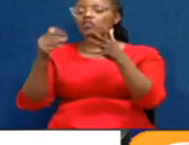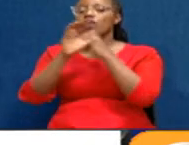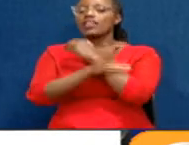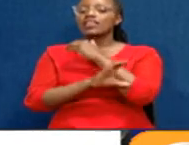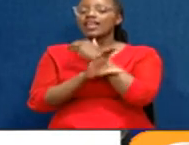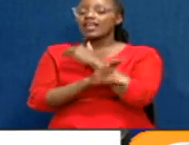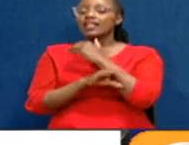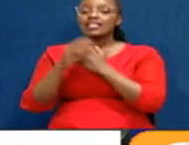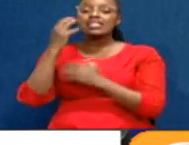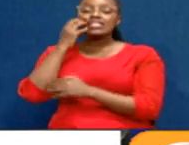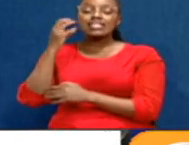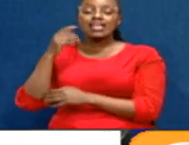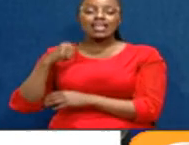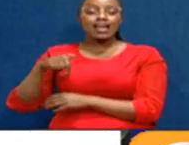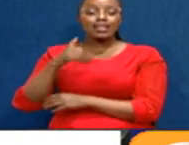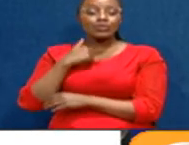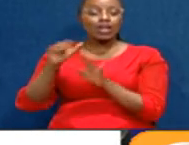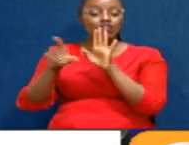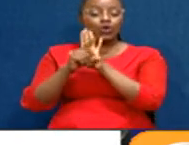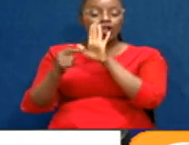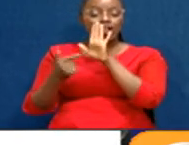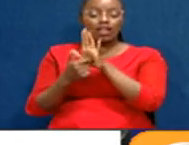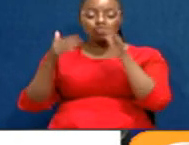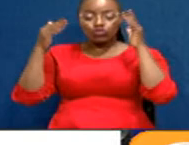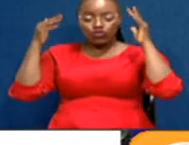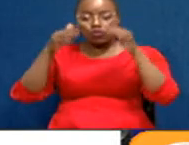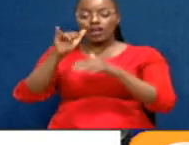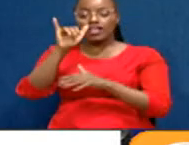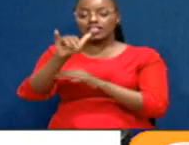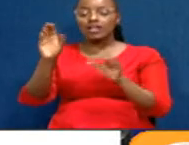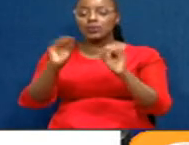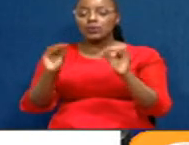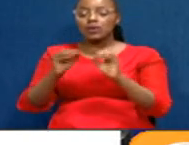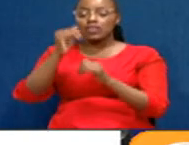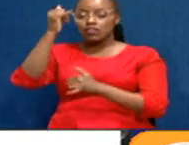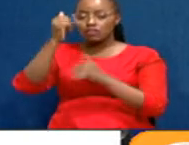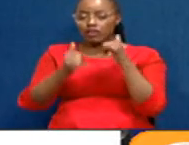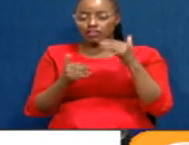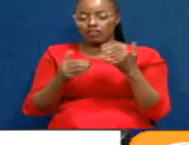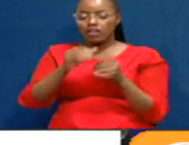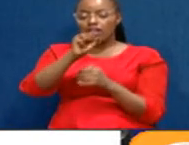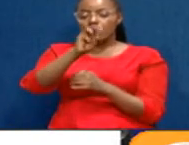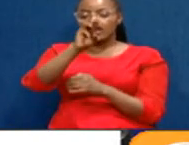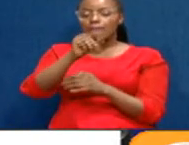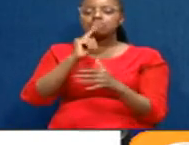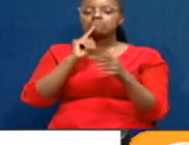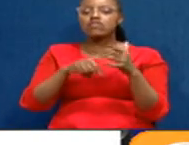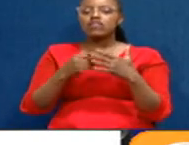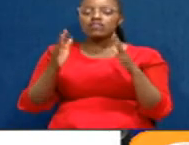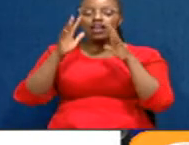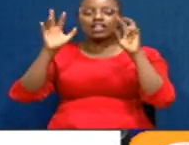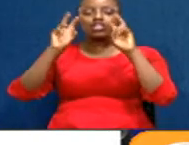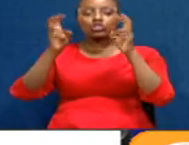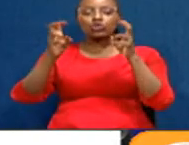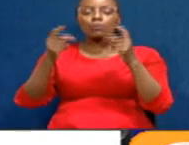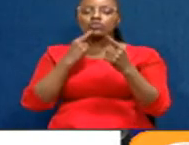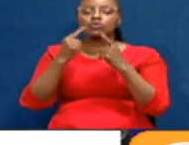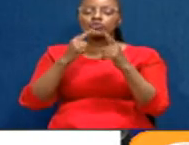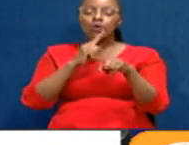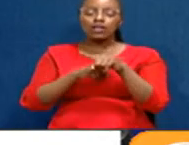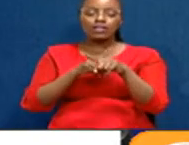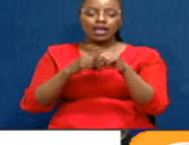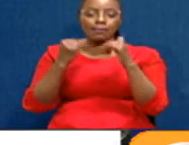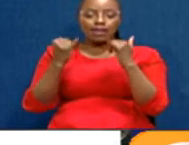country. Sad that we don't have laws to look into this. One last one here, an SMS. You say a great topic to discuss at this